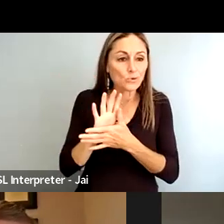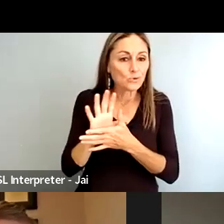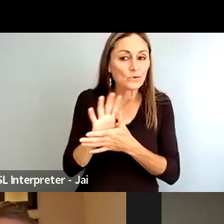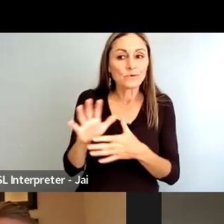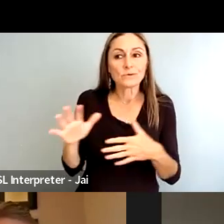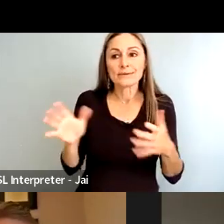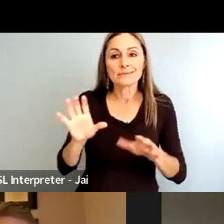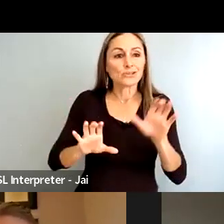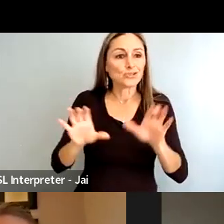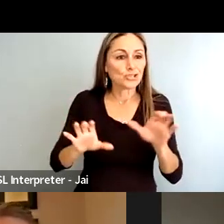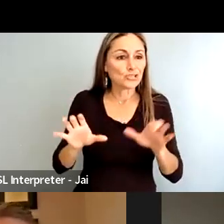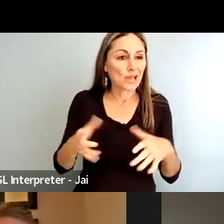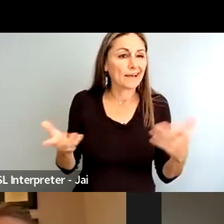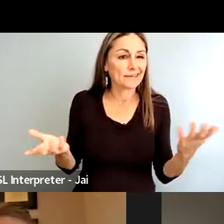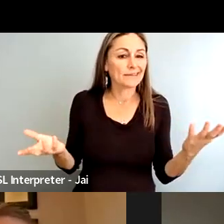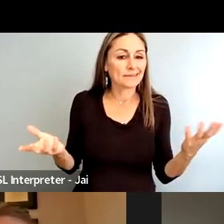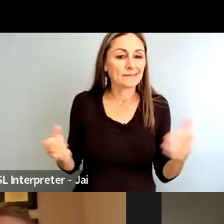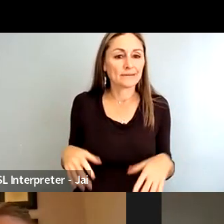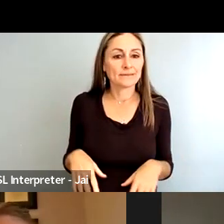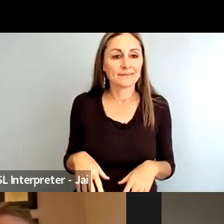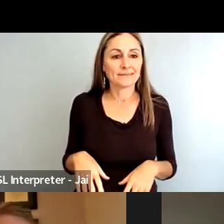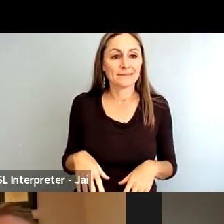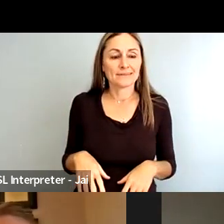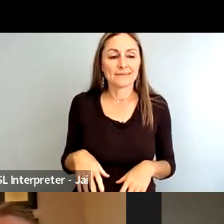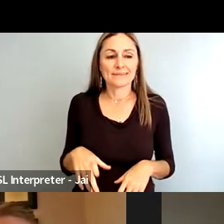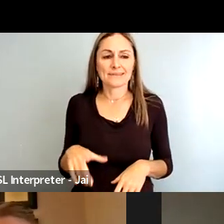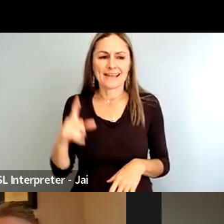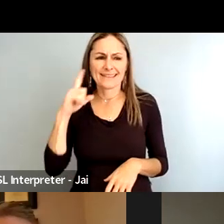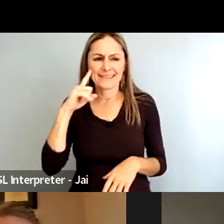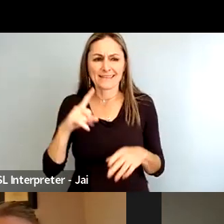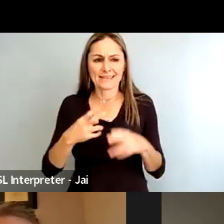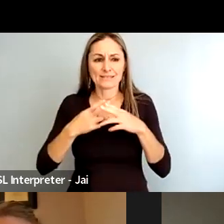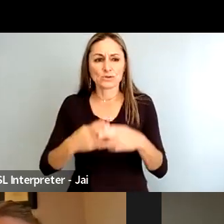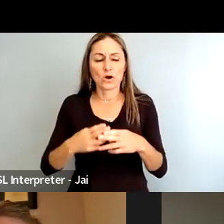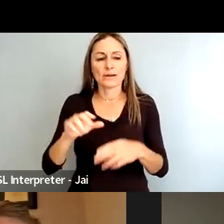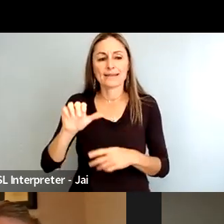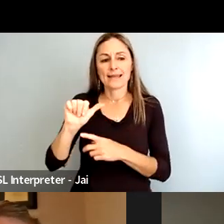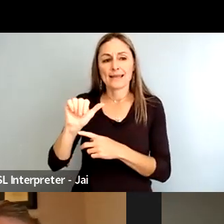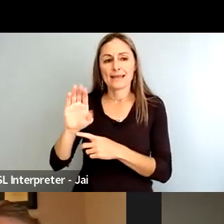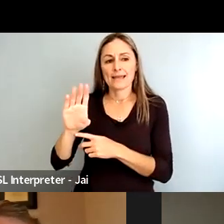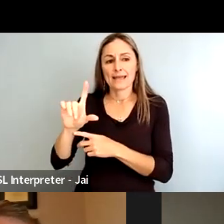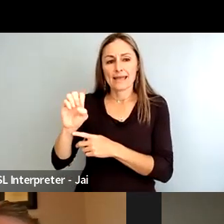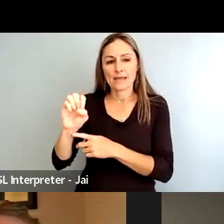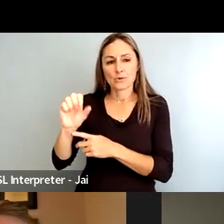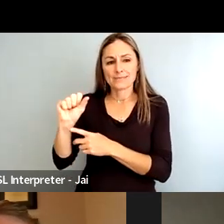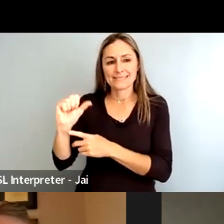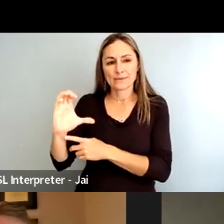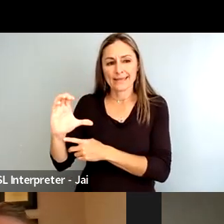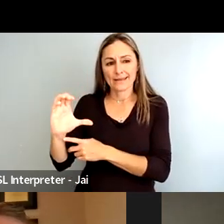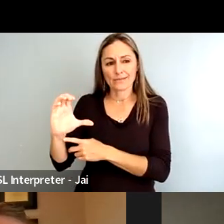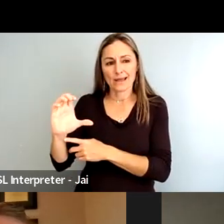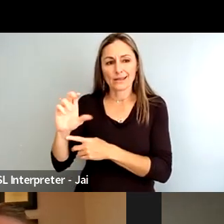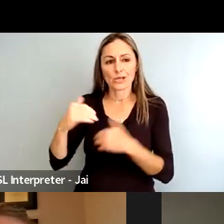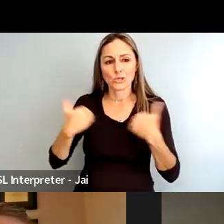chit chatting. Right. So, and I think it's called Able South Carolina Youth Discord, right? Yeah.